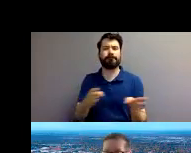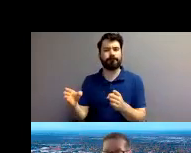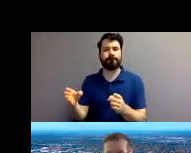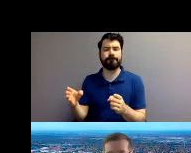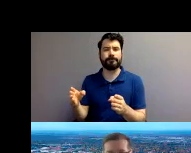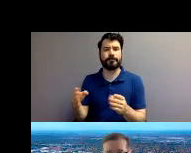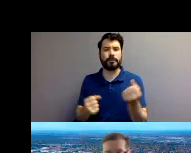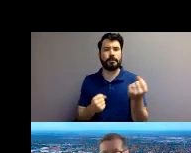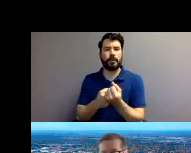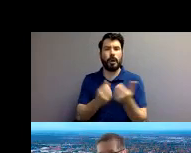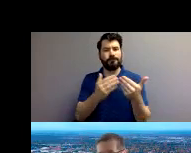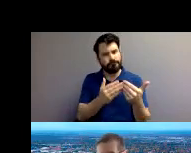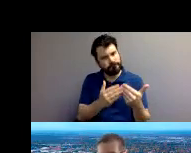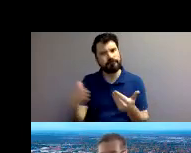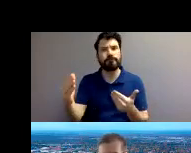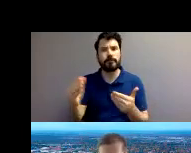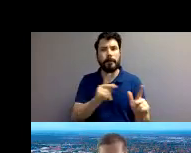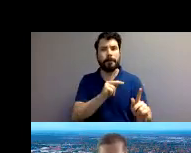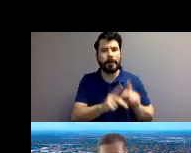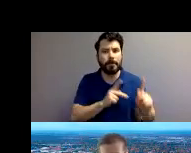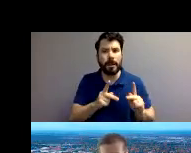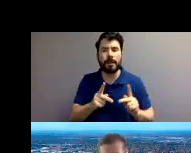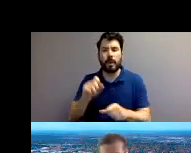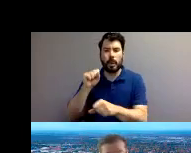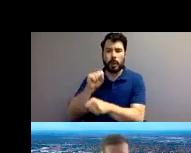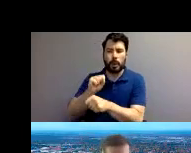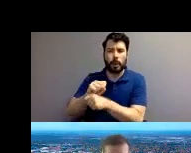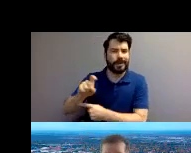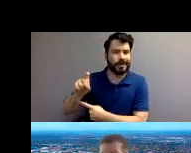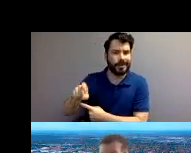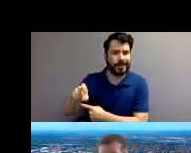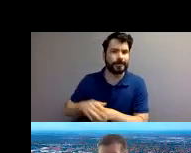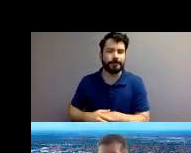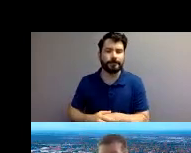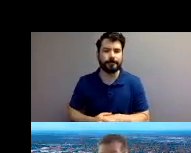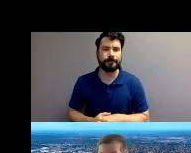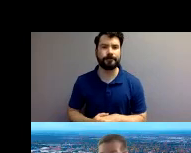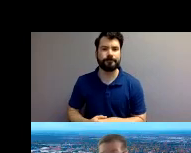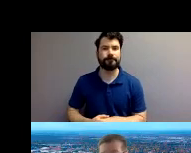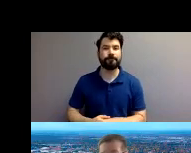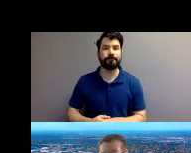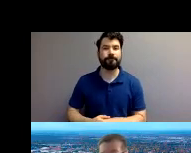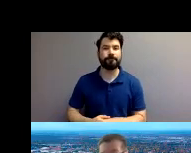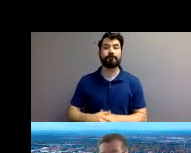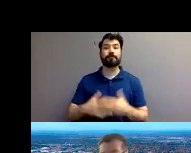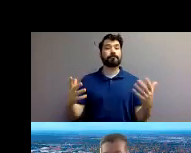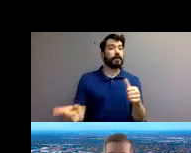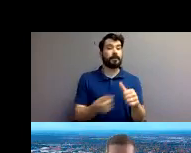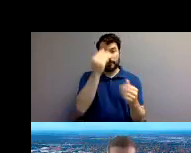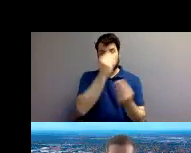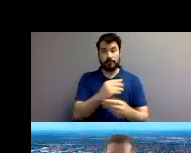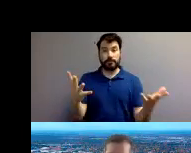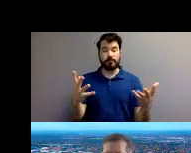future workforce and workplace needs. So first there, we want to say we will provide support